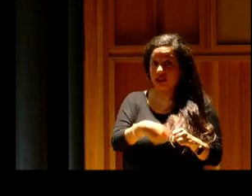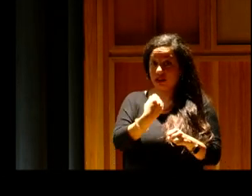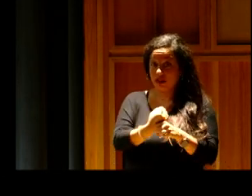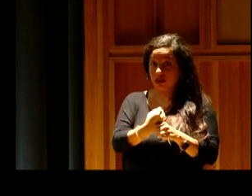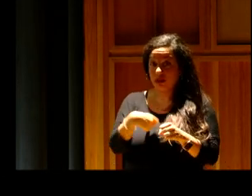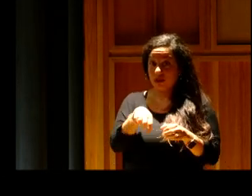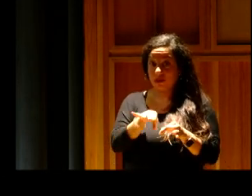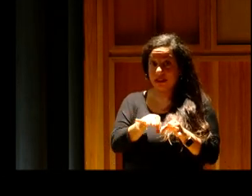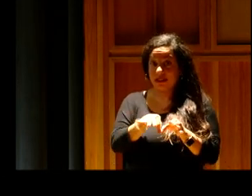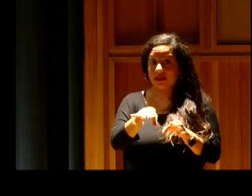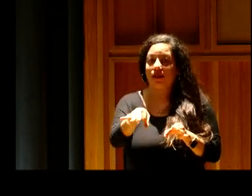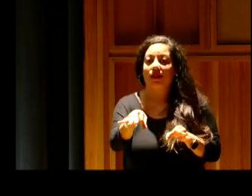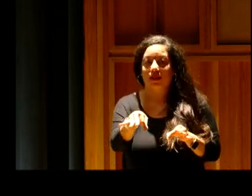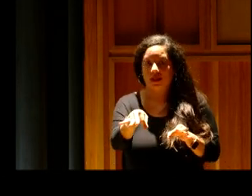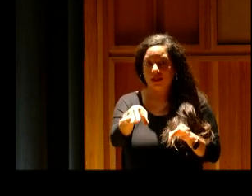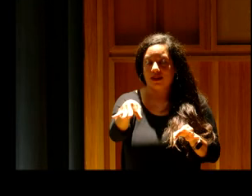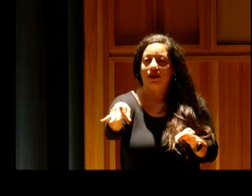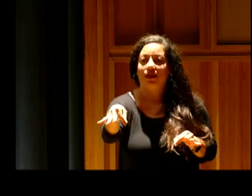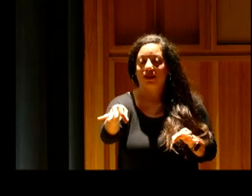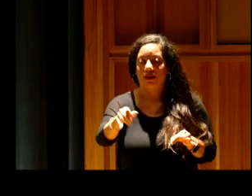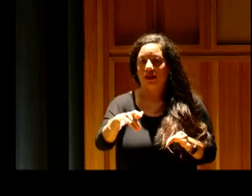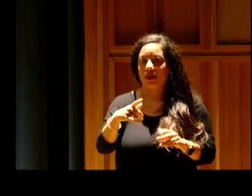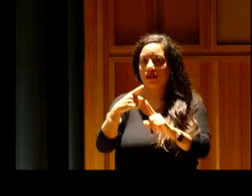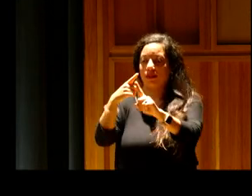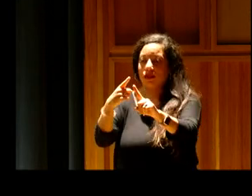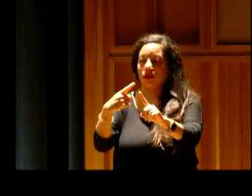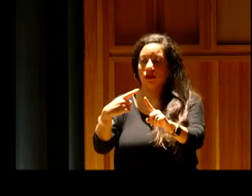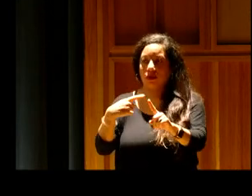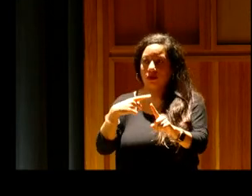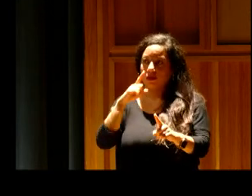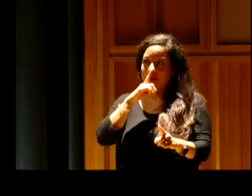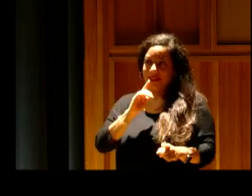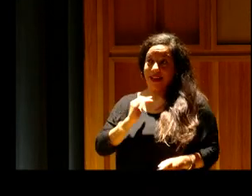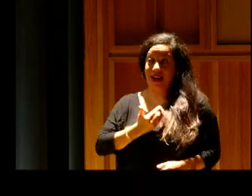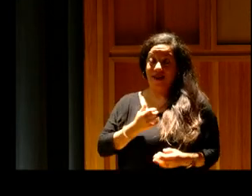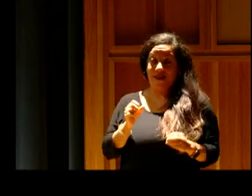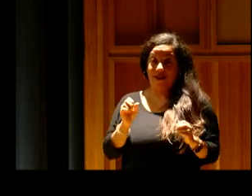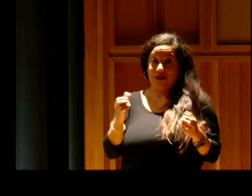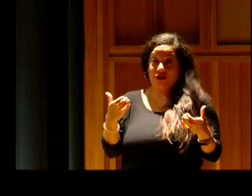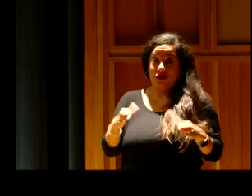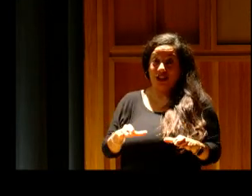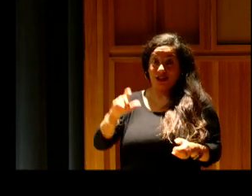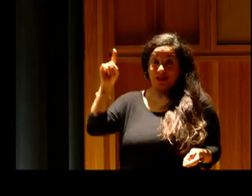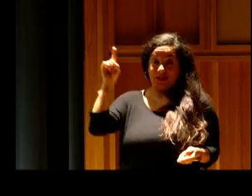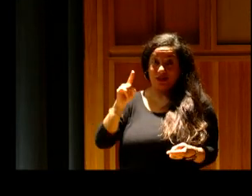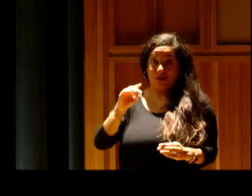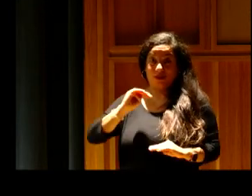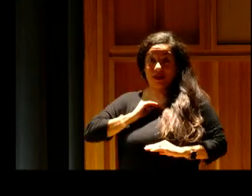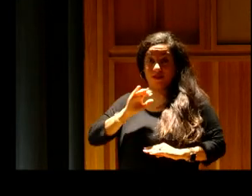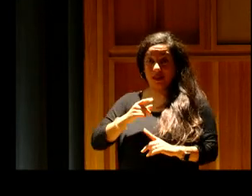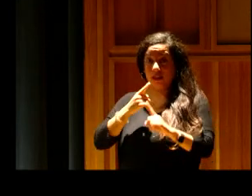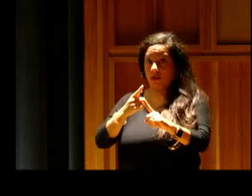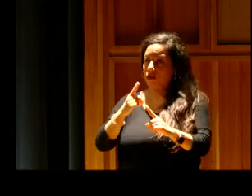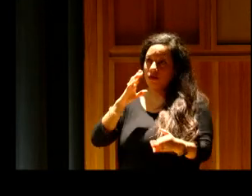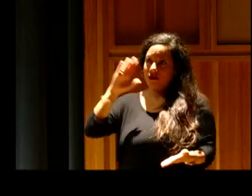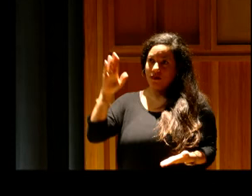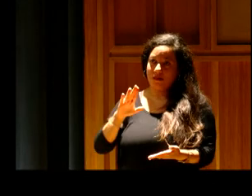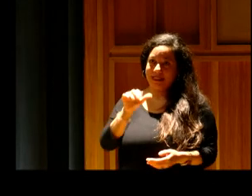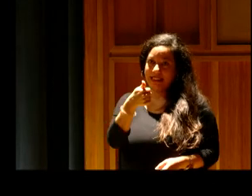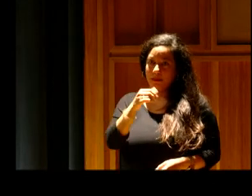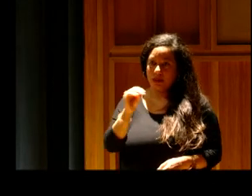getting to net zero, we cut the chance of ever meeting that goal by 10%.